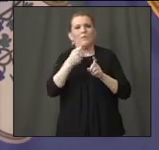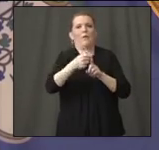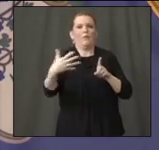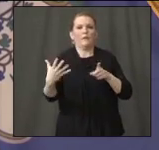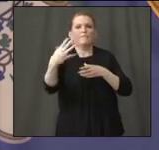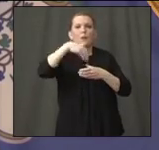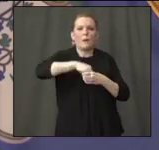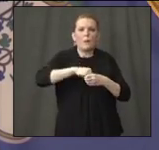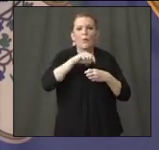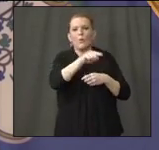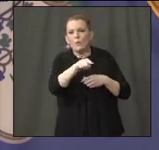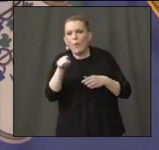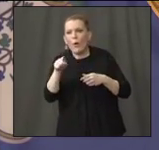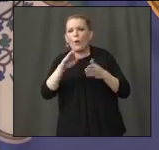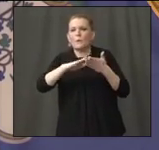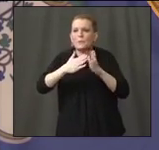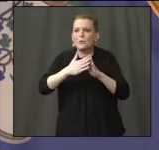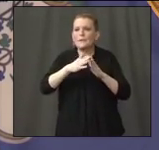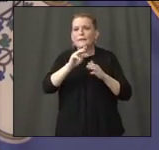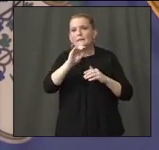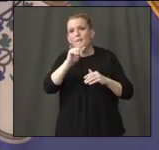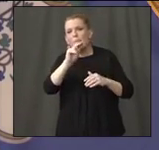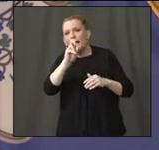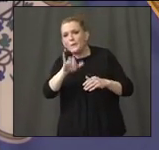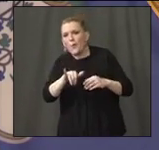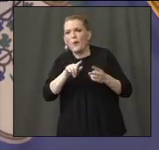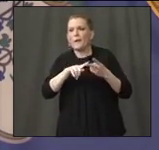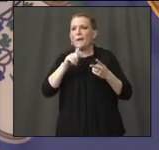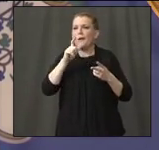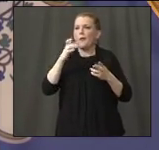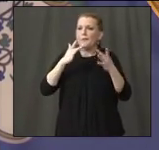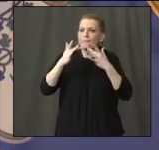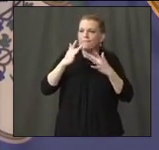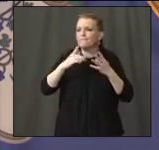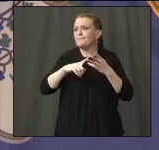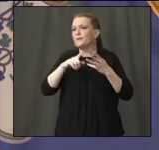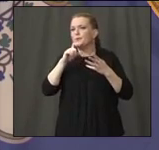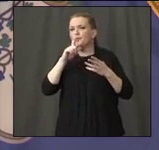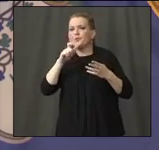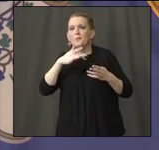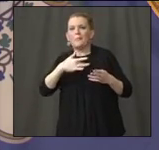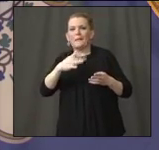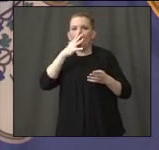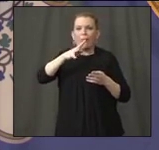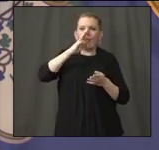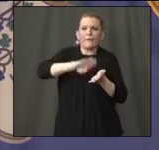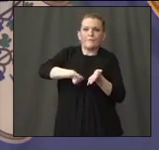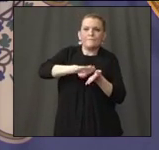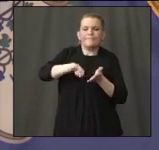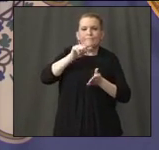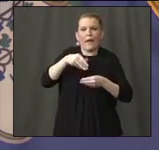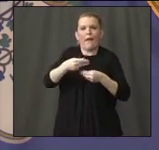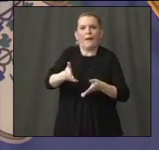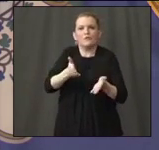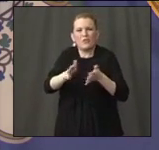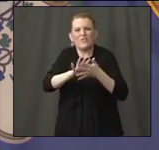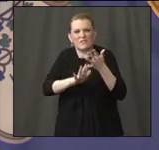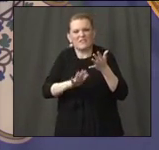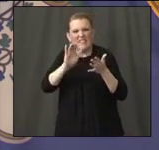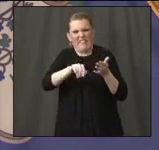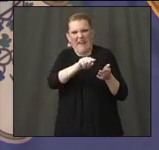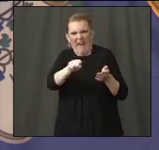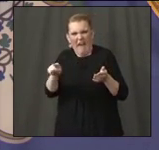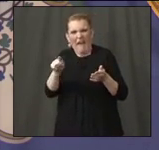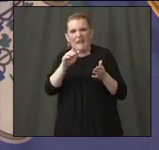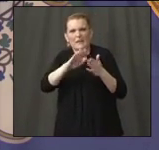communities. Those that may be a little reluctant to do that test, make sure they take that test. And secondly, if you are